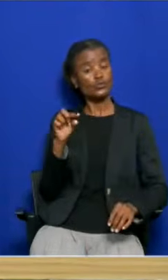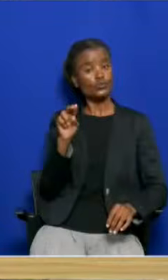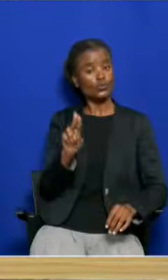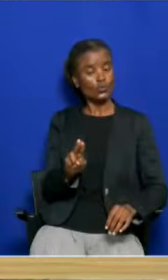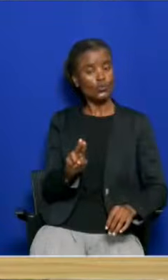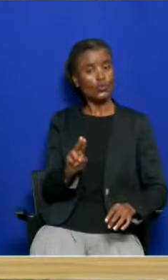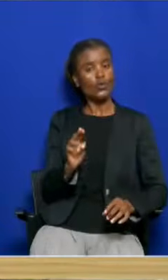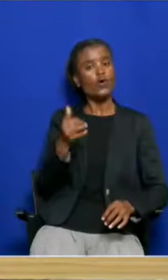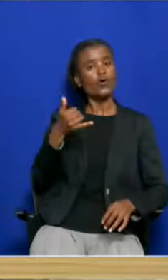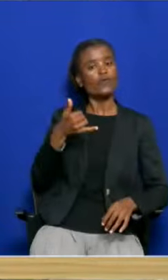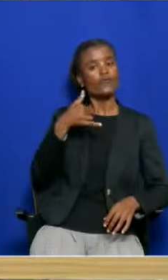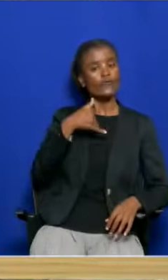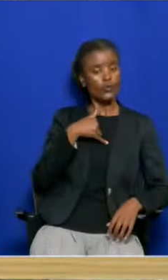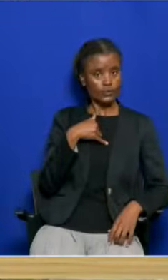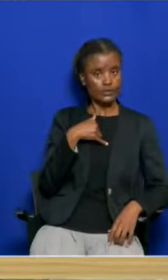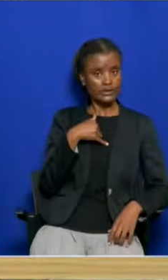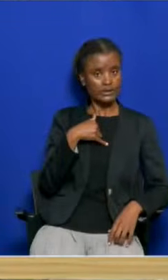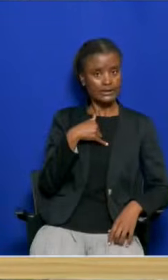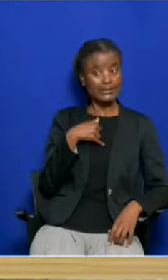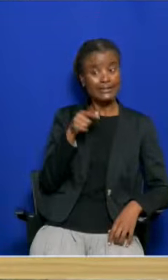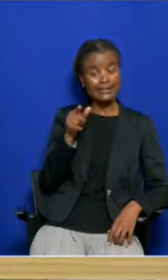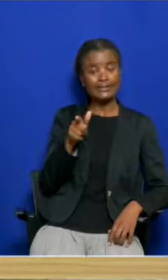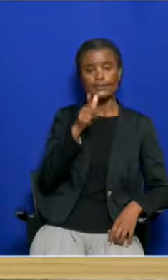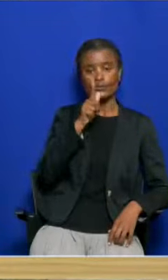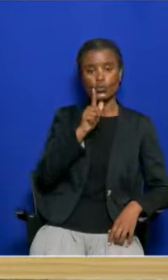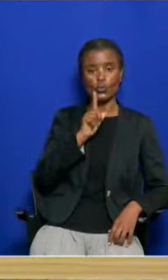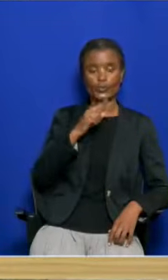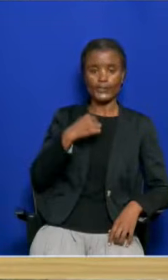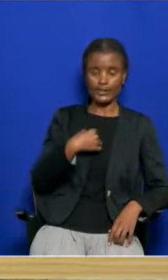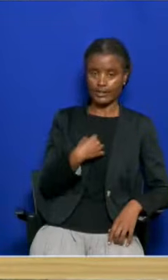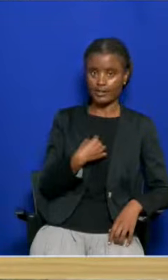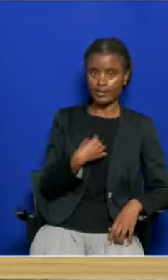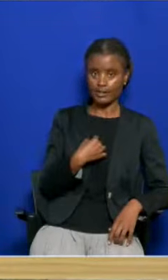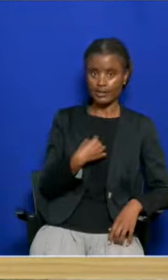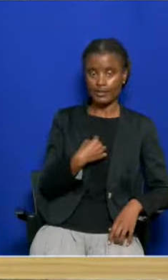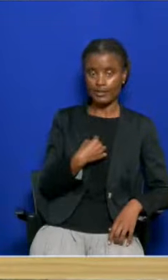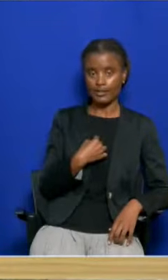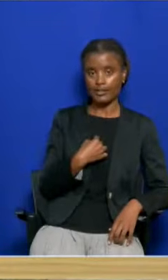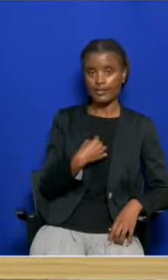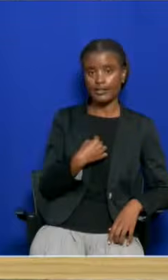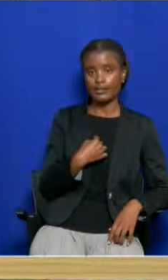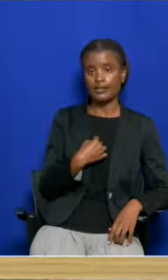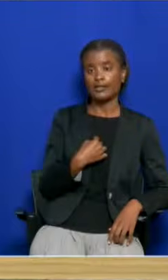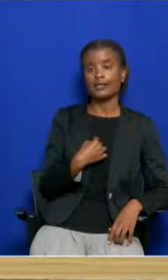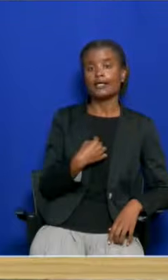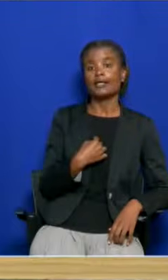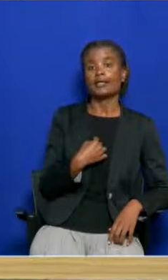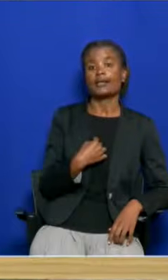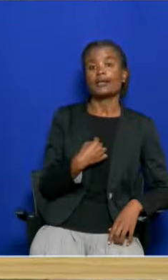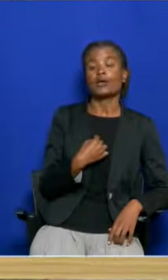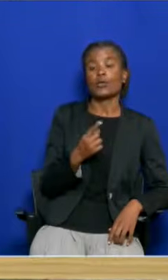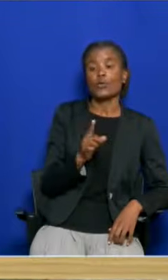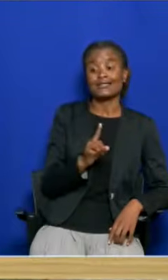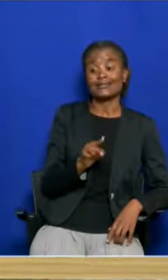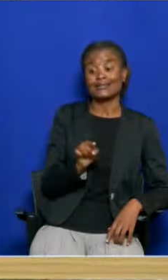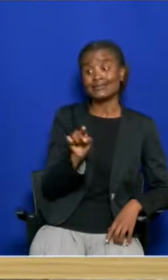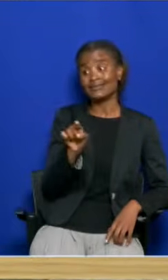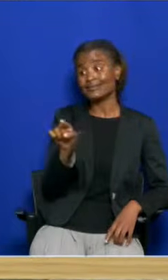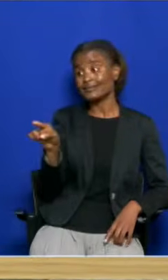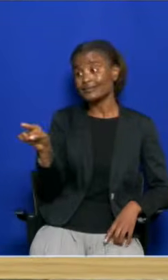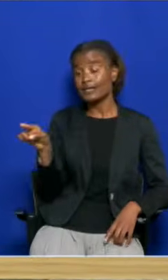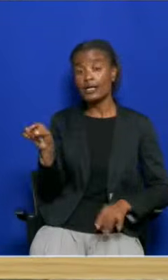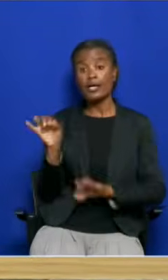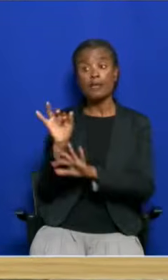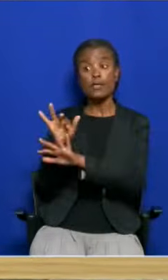and told me that there are people who are arrested or who committed murder. I